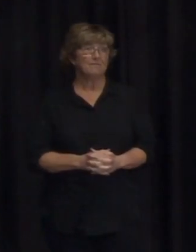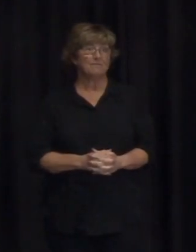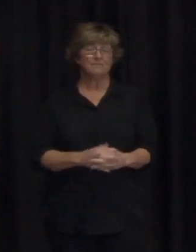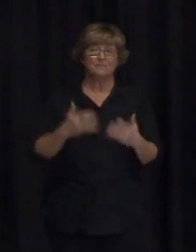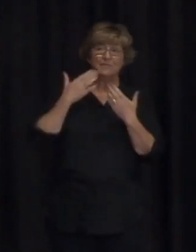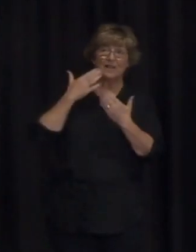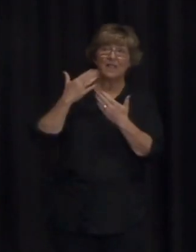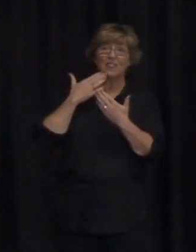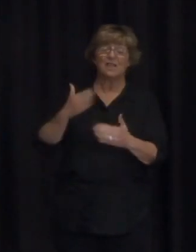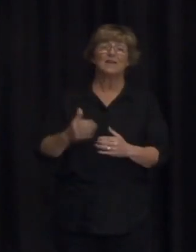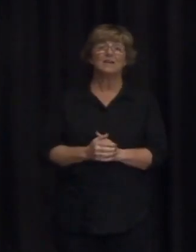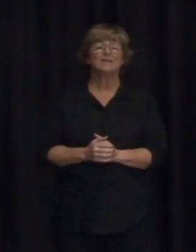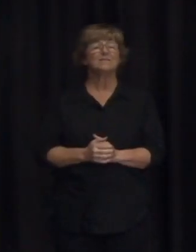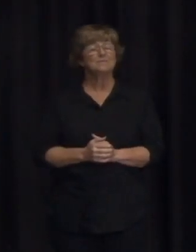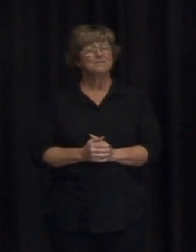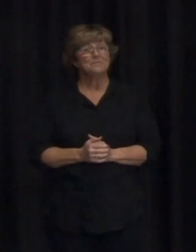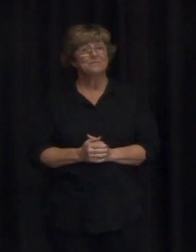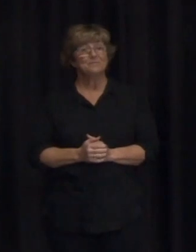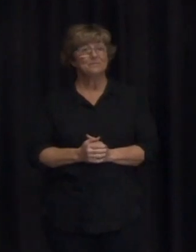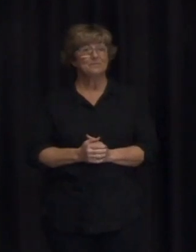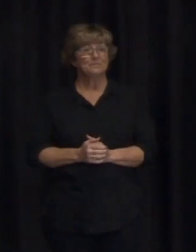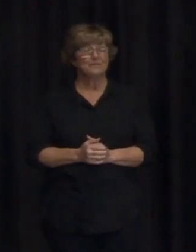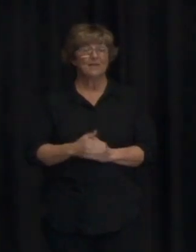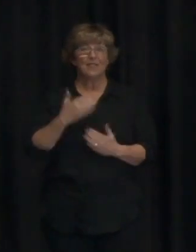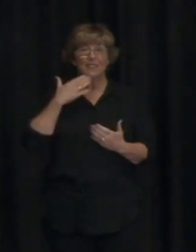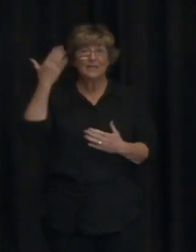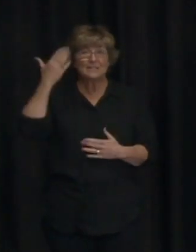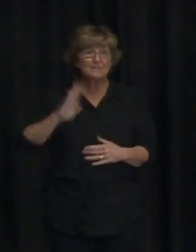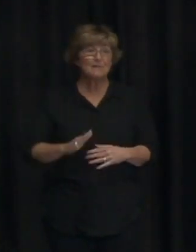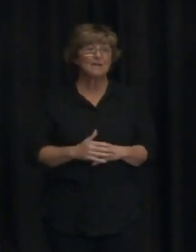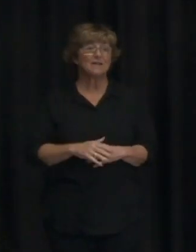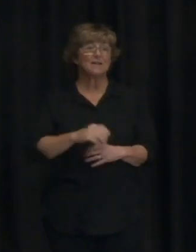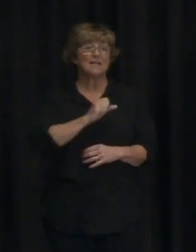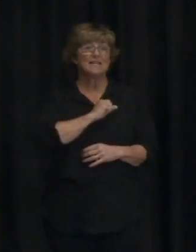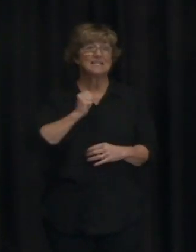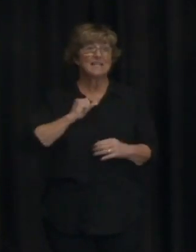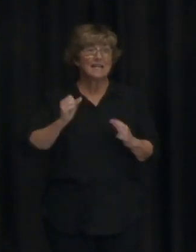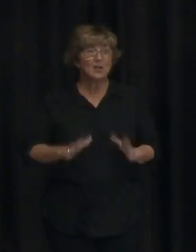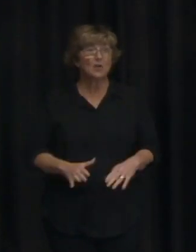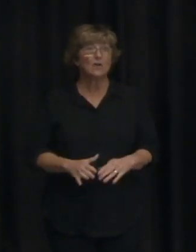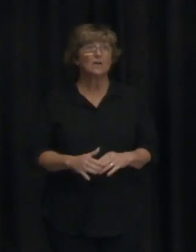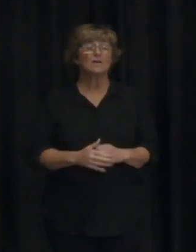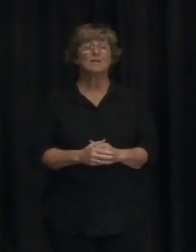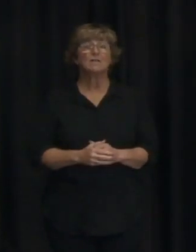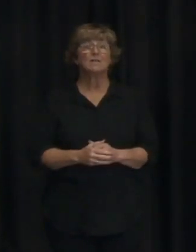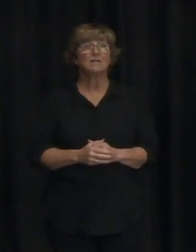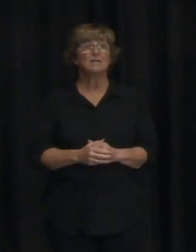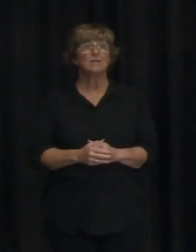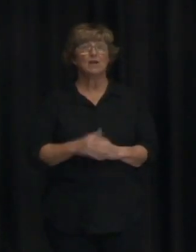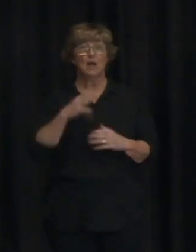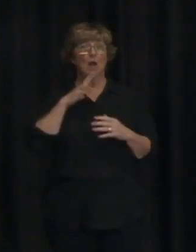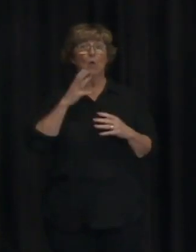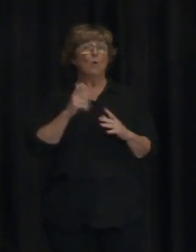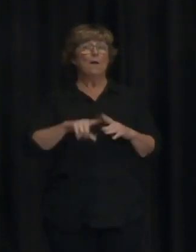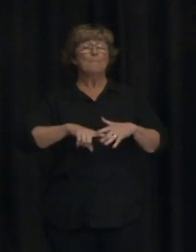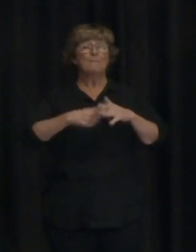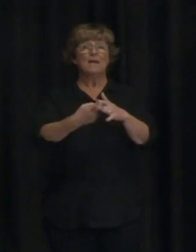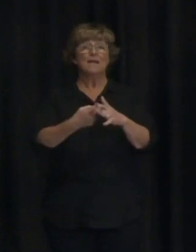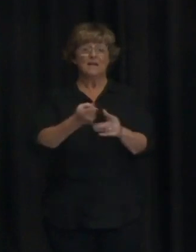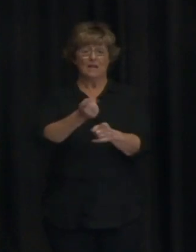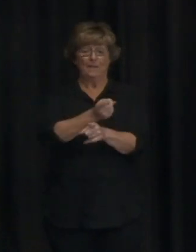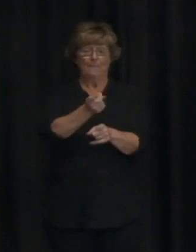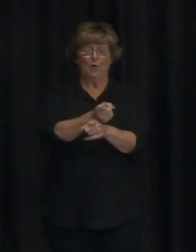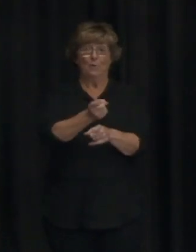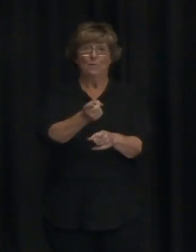Thank you, Madam Pro Tem, and Mr. Speaker, and Senator and Assemblymember. I'll brag on in a moment, but I want to just begin appropriately